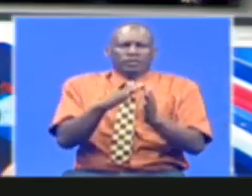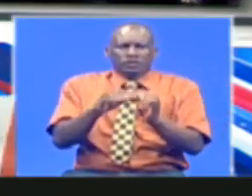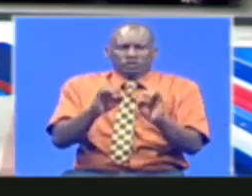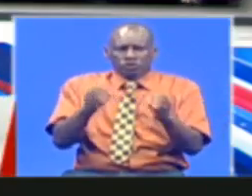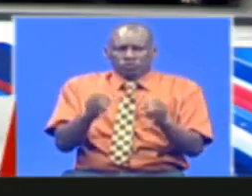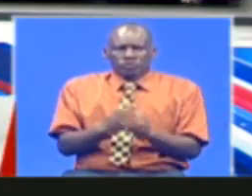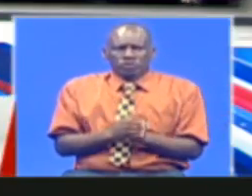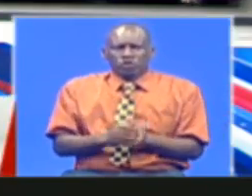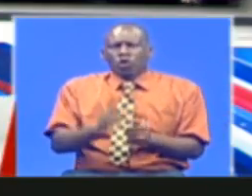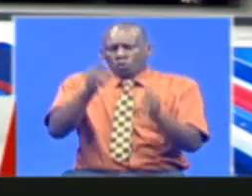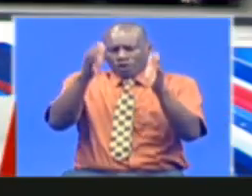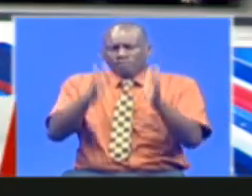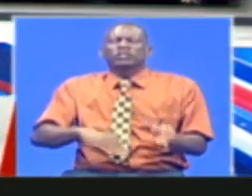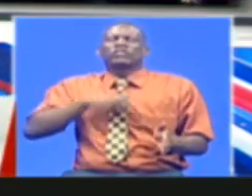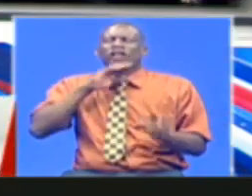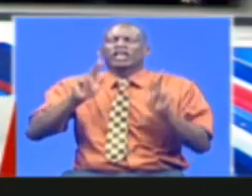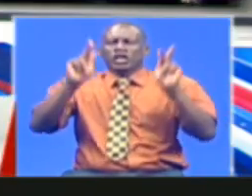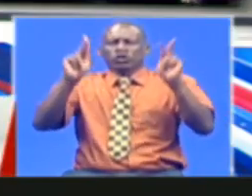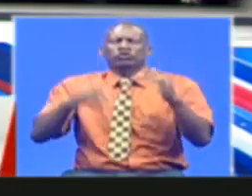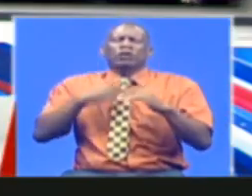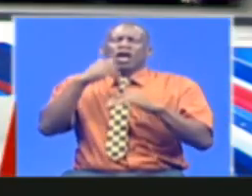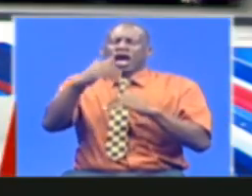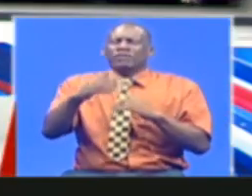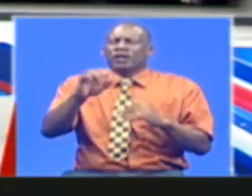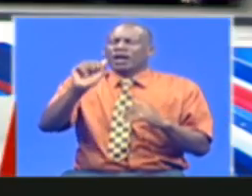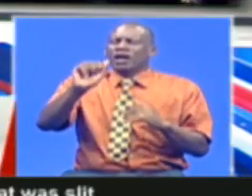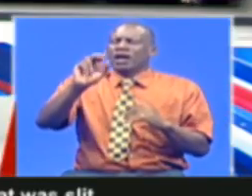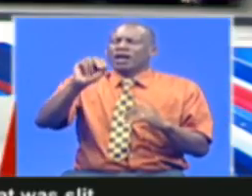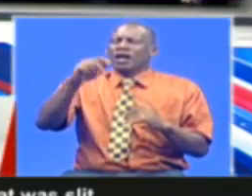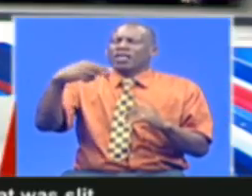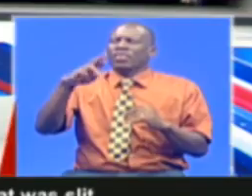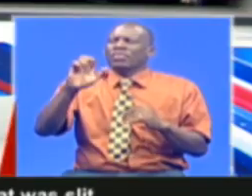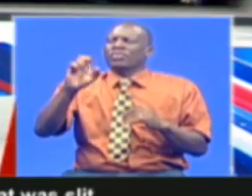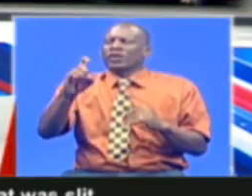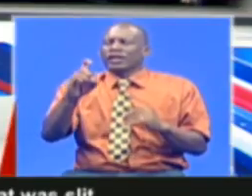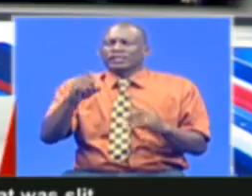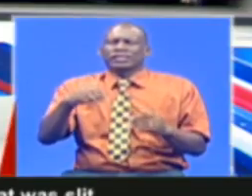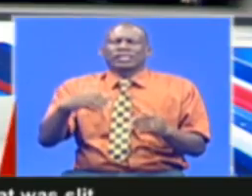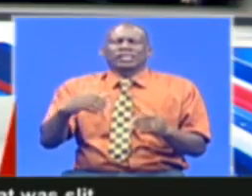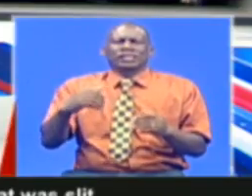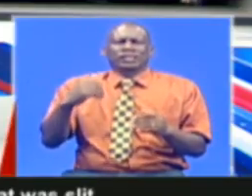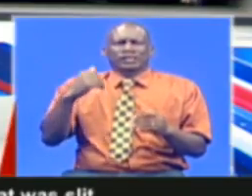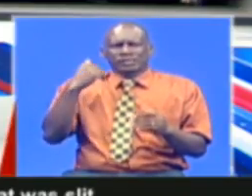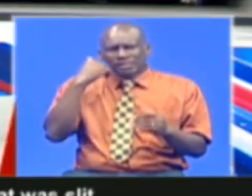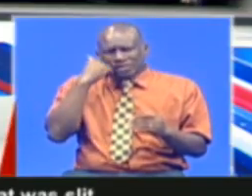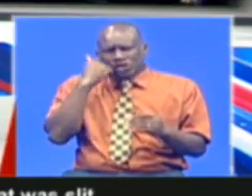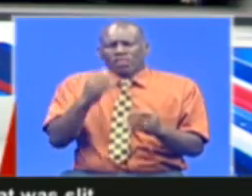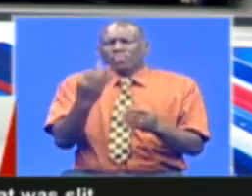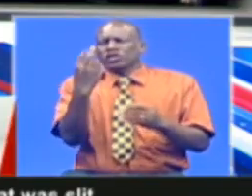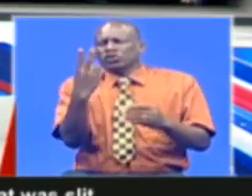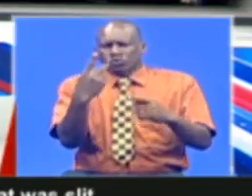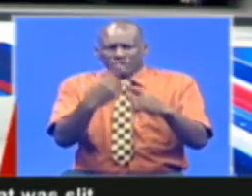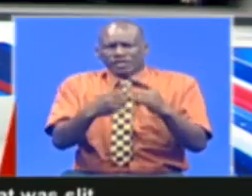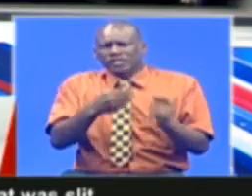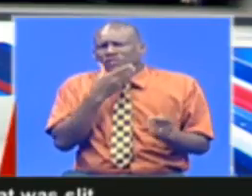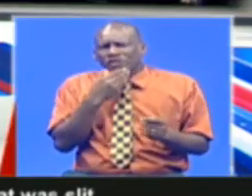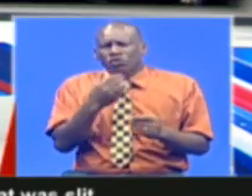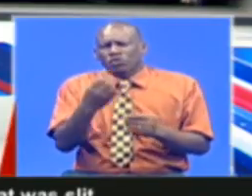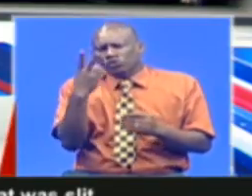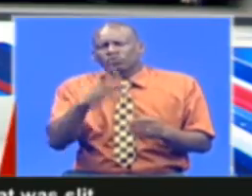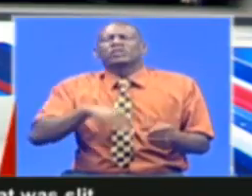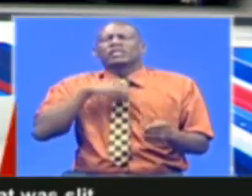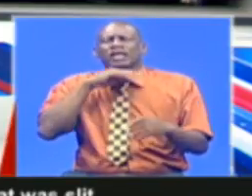One person has died in Kisumu following an anthrax outbreak. 32-year-old father of two succumbed to the disease while receiving treatment